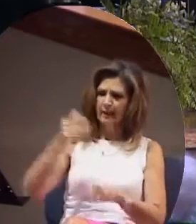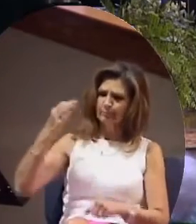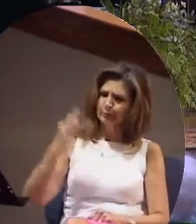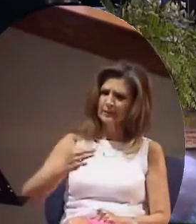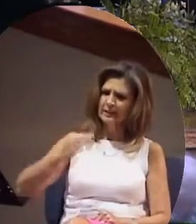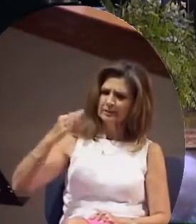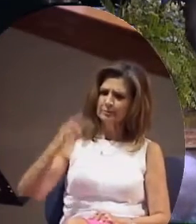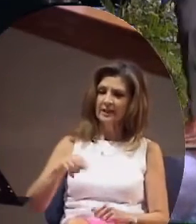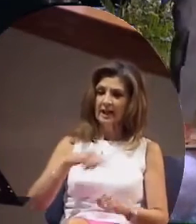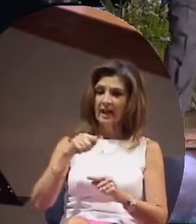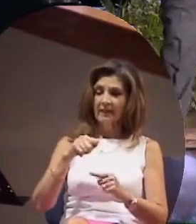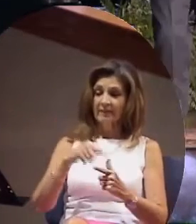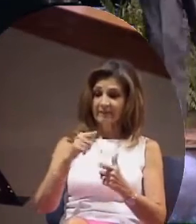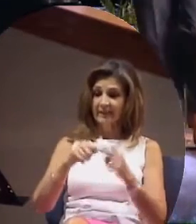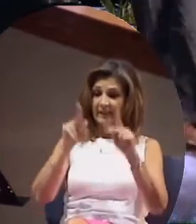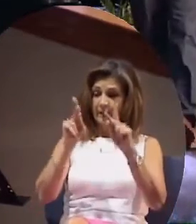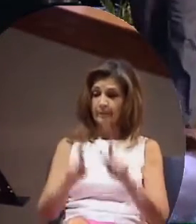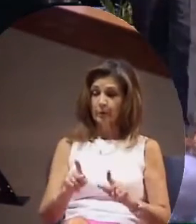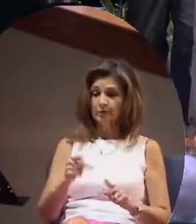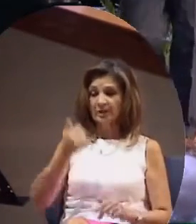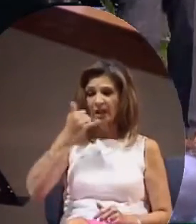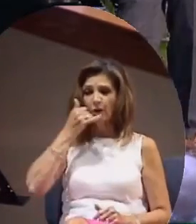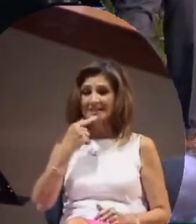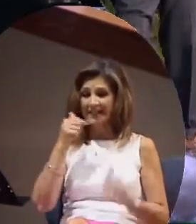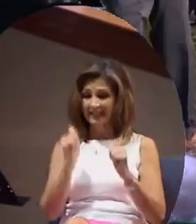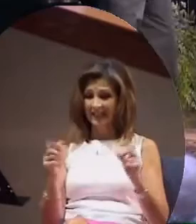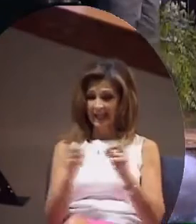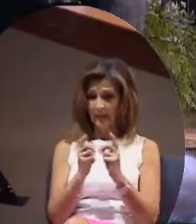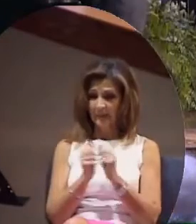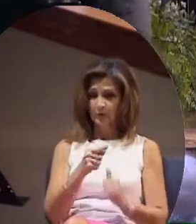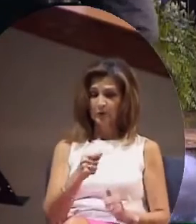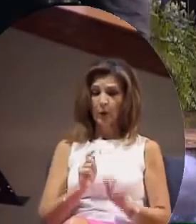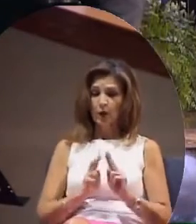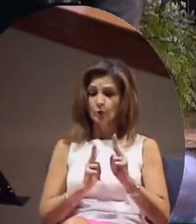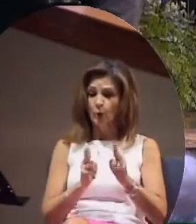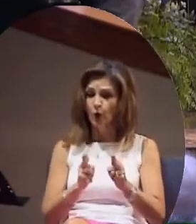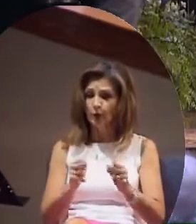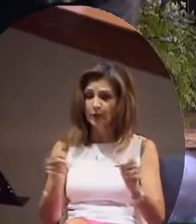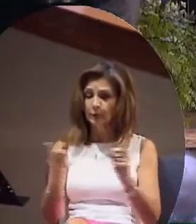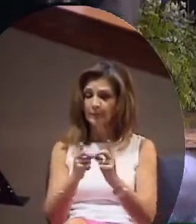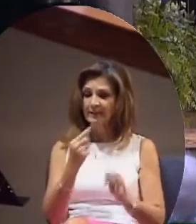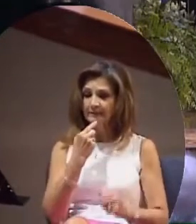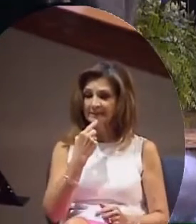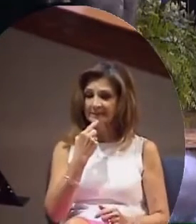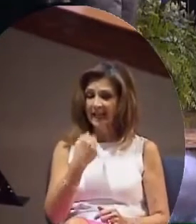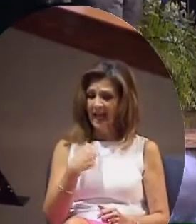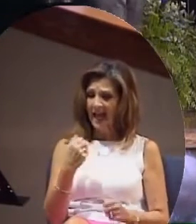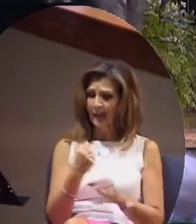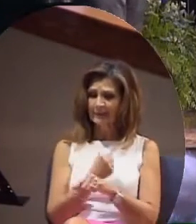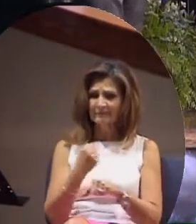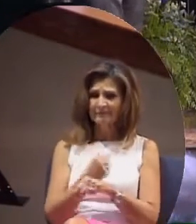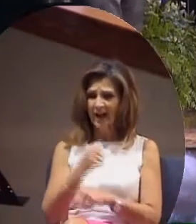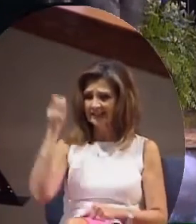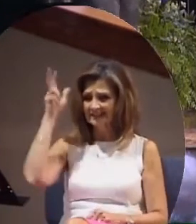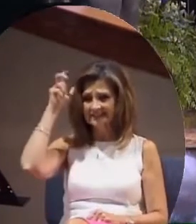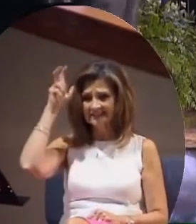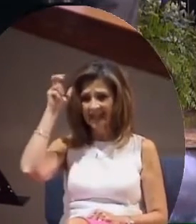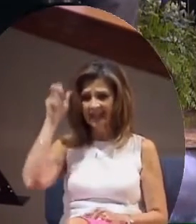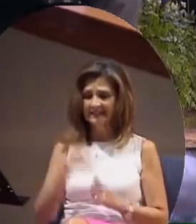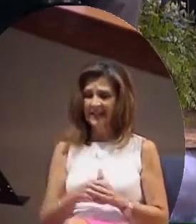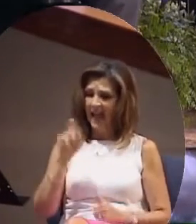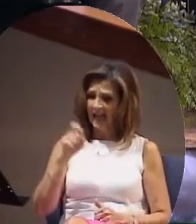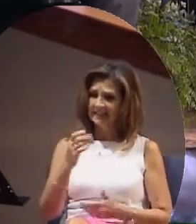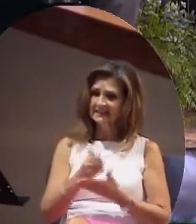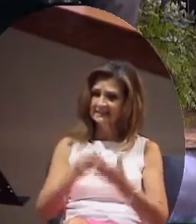And then somebody calls you and said, "Preacher, can I meet with you?" And you rush to them and you meet them and they say, "Well, I've just been fighting the devil. And I